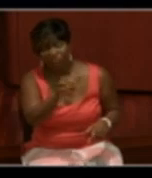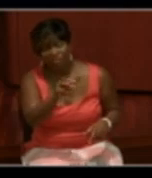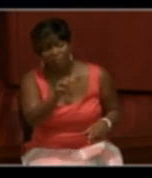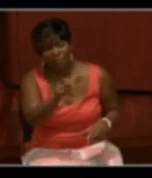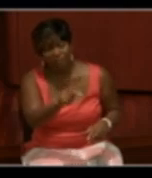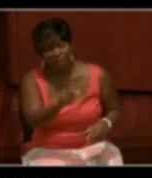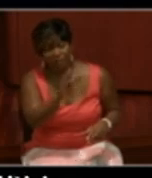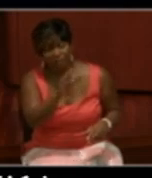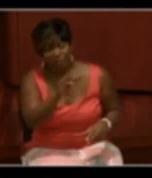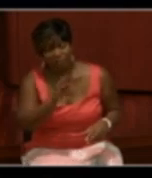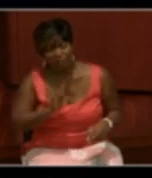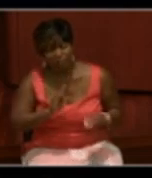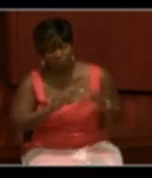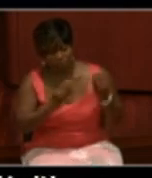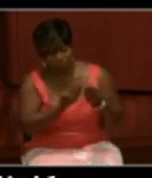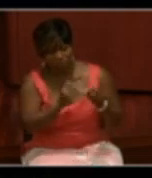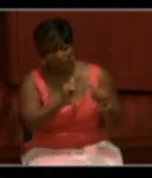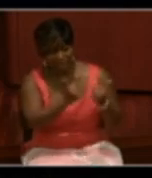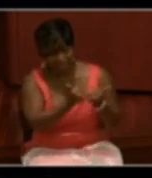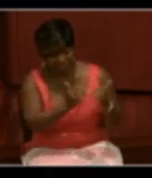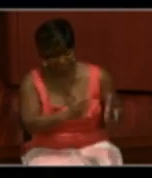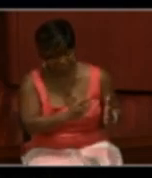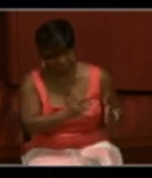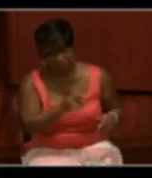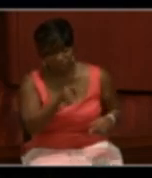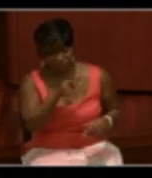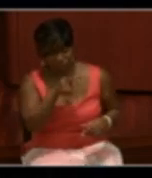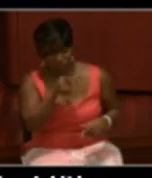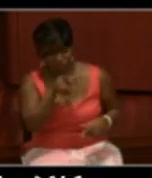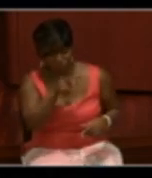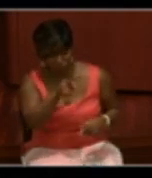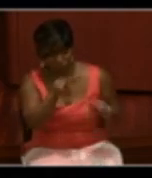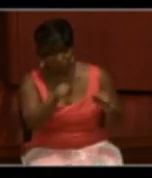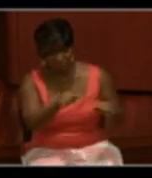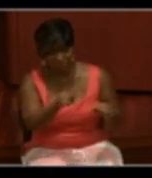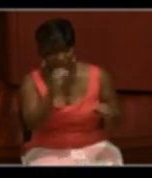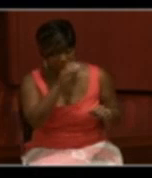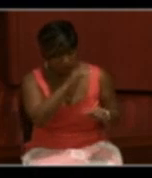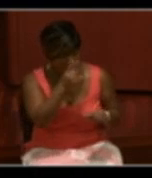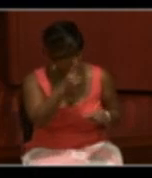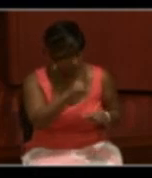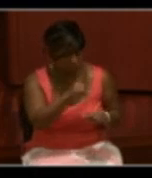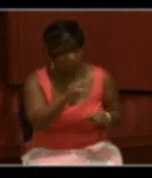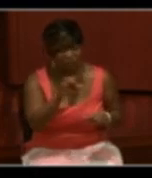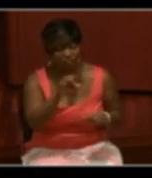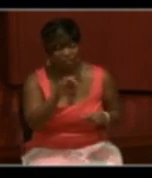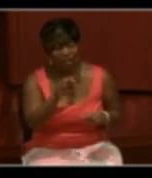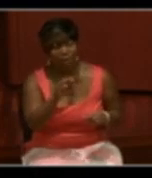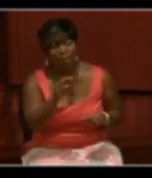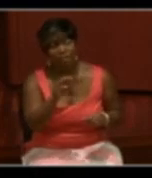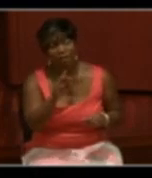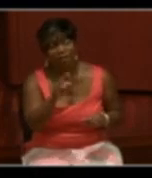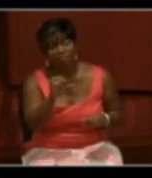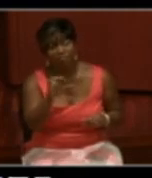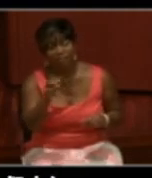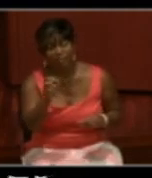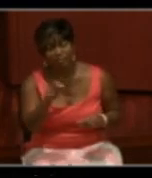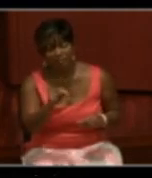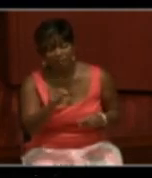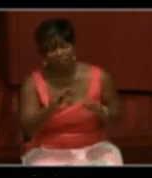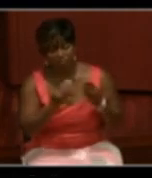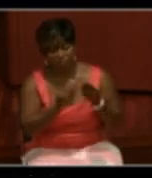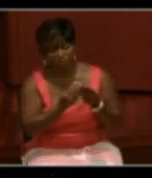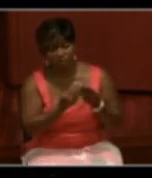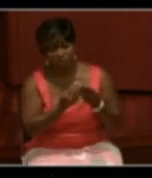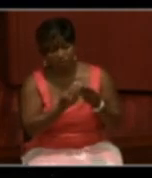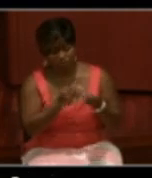employed as a Freedmen's Bureau agent, you can then try to go through the Freedmen's Bureau records to see if you can find more information on OSB